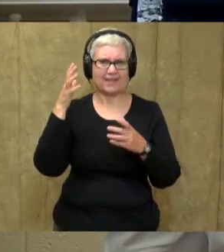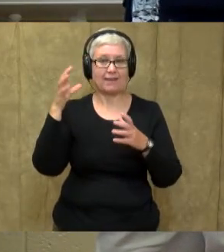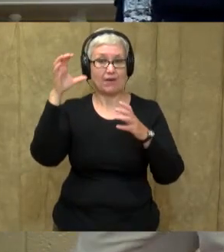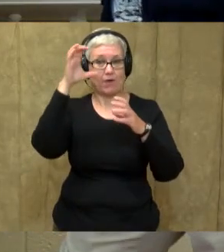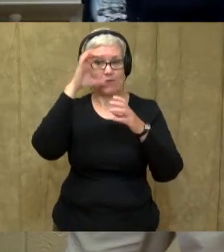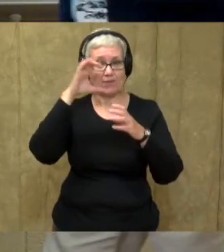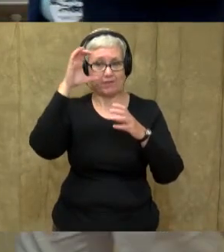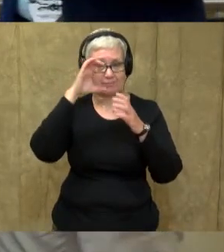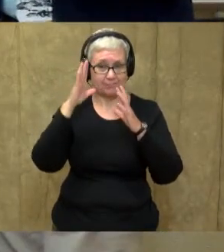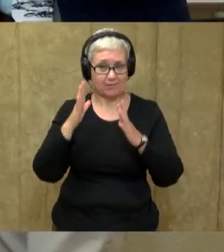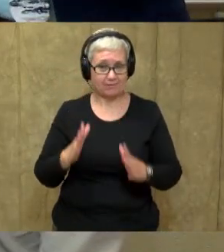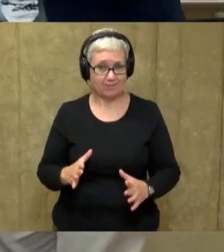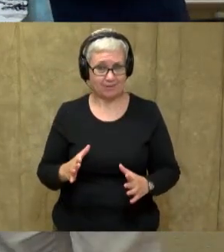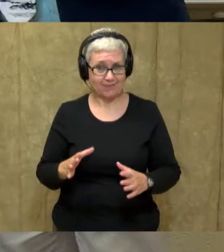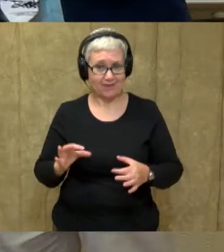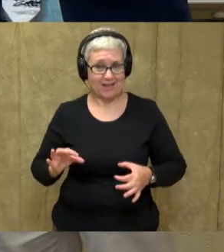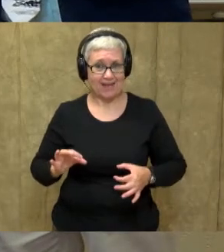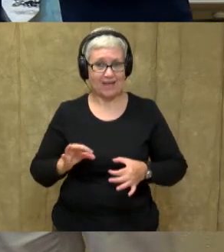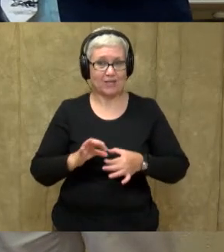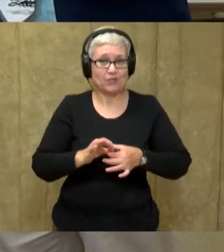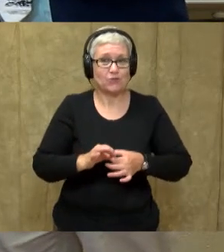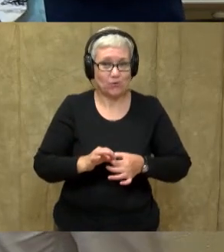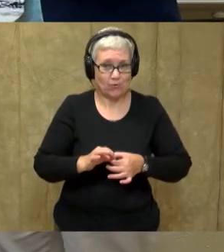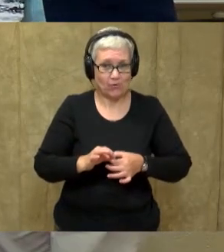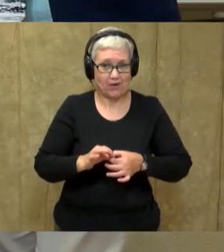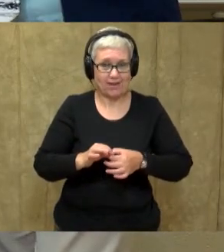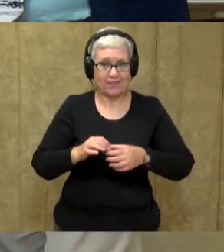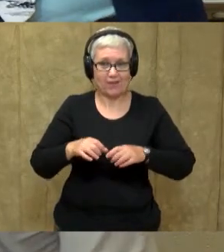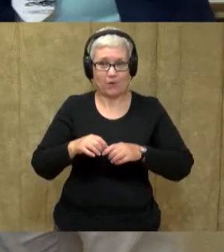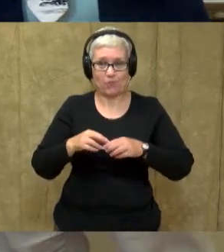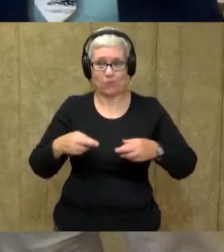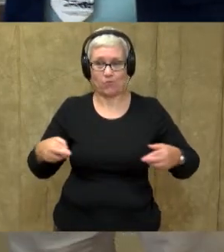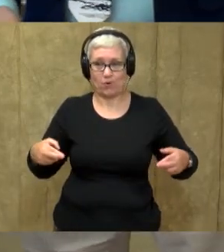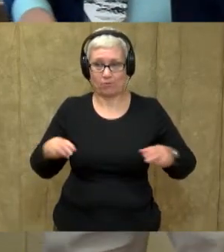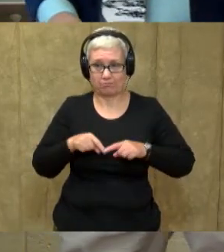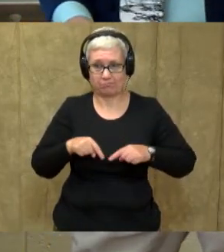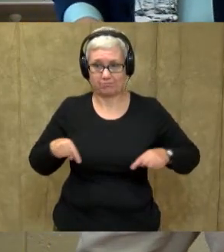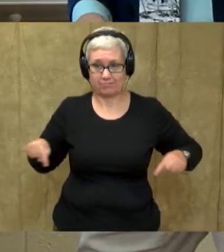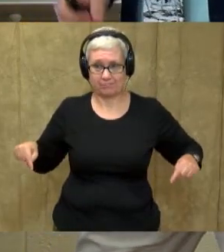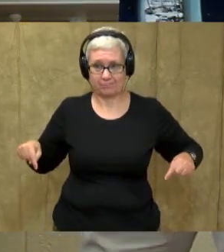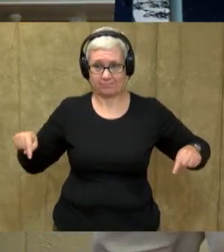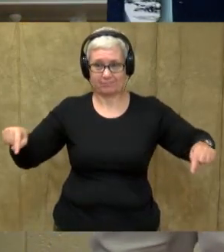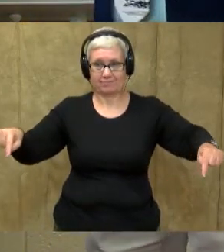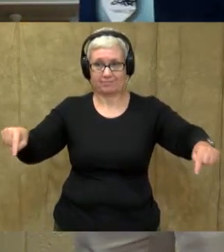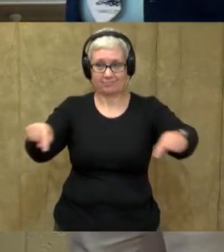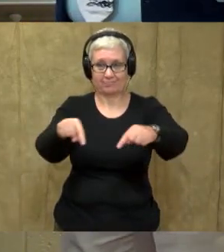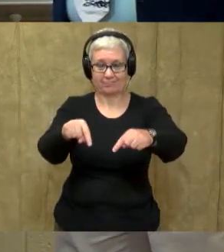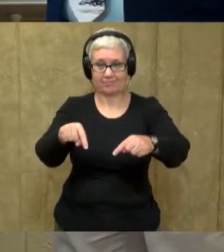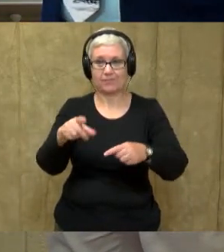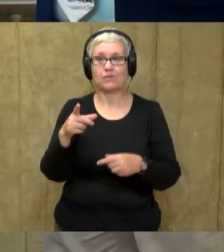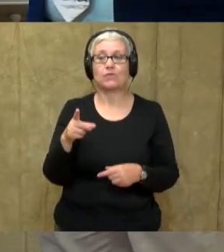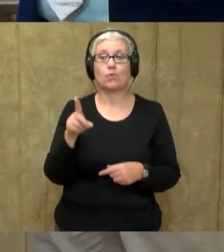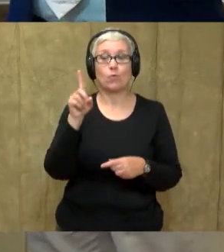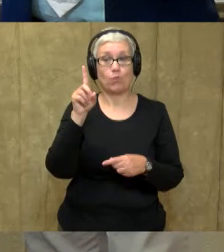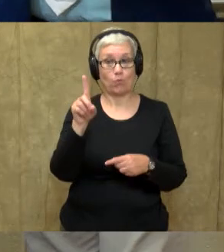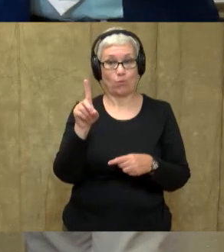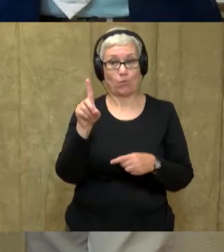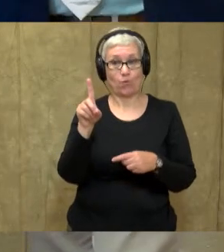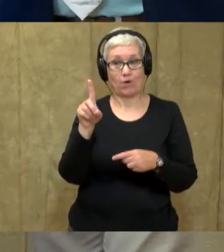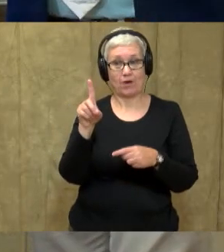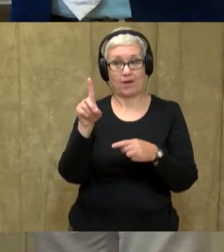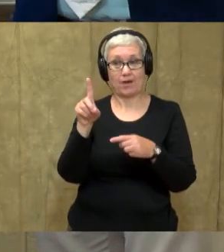rope and then split the land? We know that one prospector with 100 meters